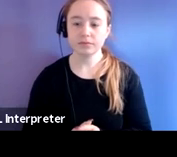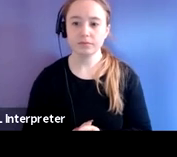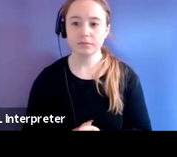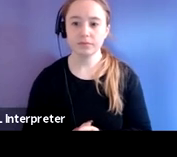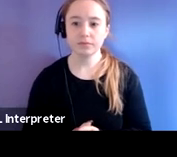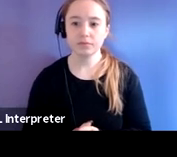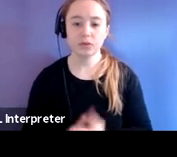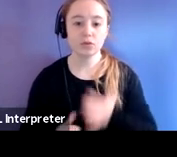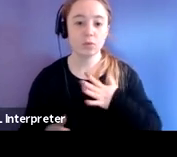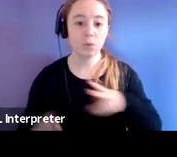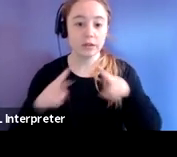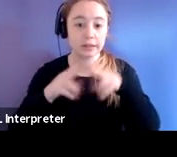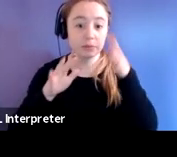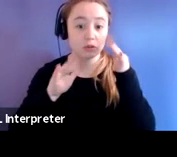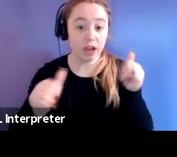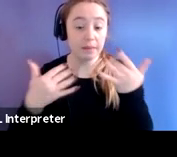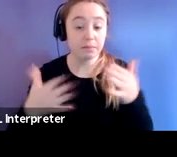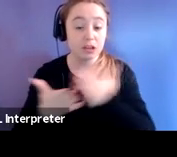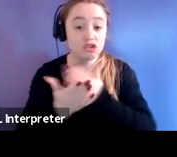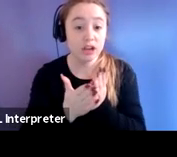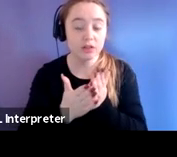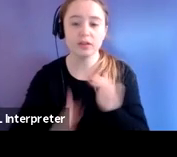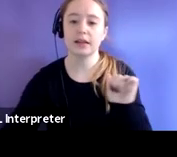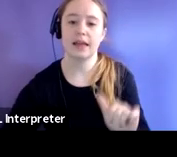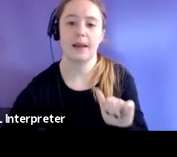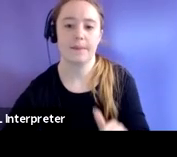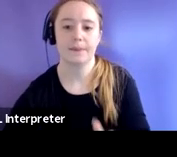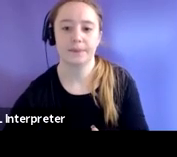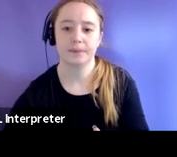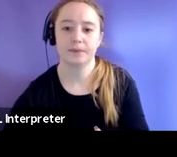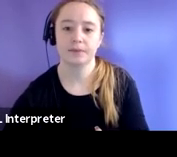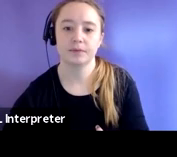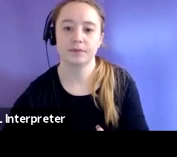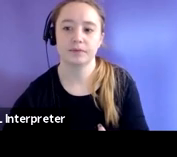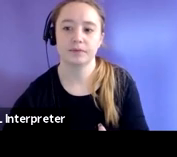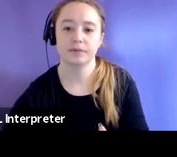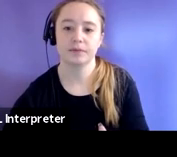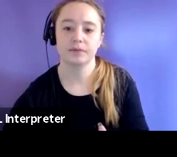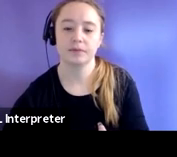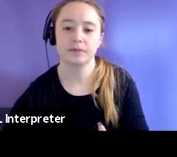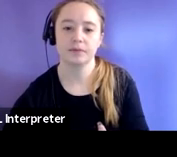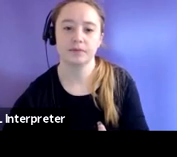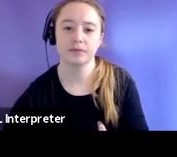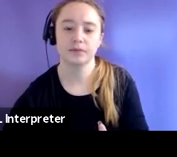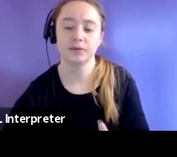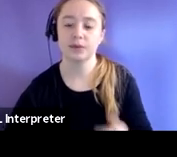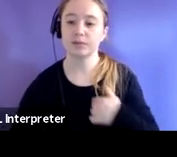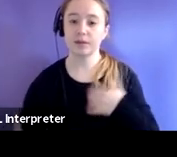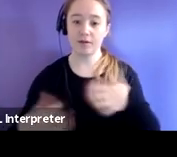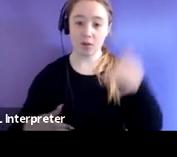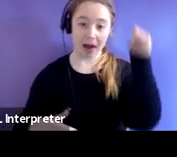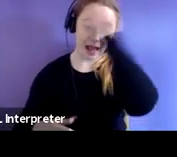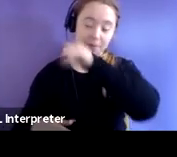Can I just check that my screen is shared? That's great, Kevin, thanks. Okay, I'm from the Academy of